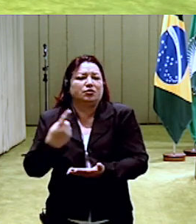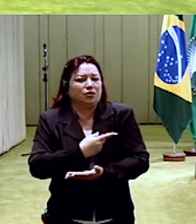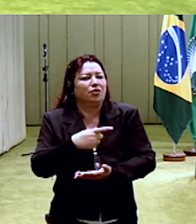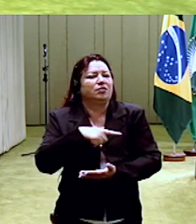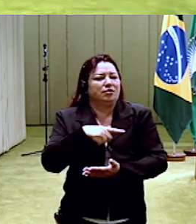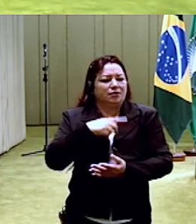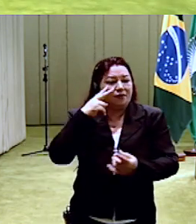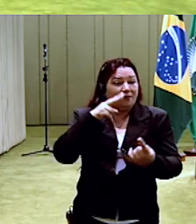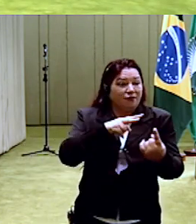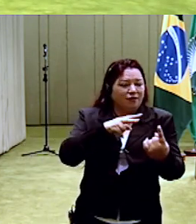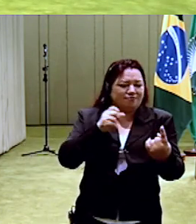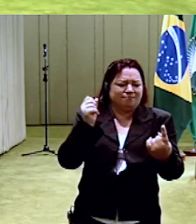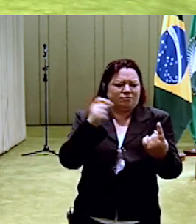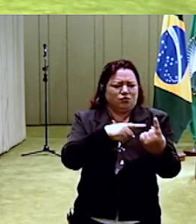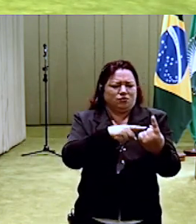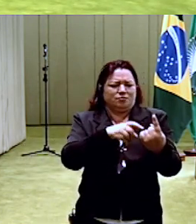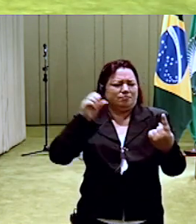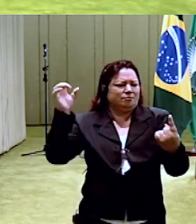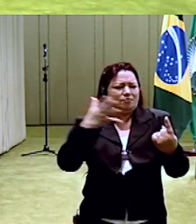challenges as a success of any business.